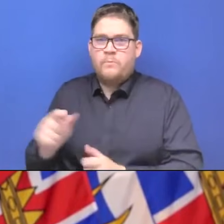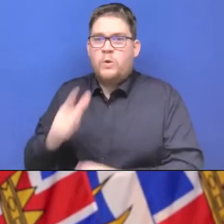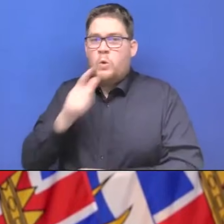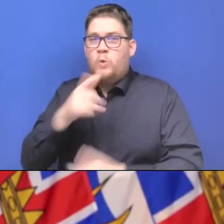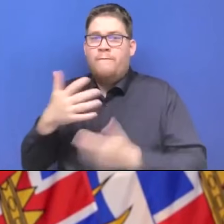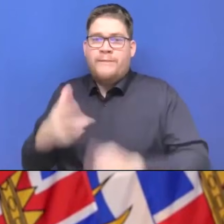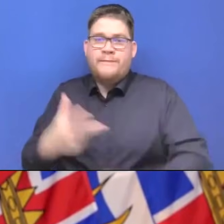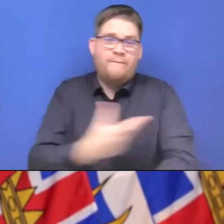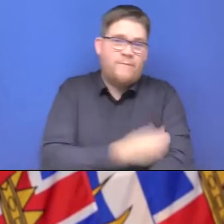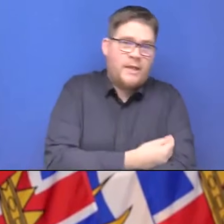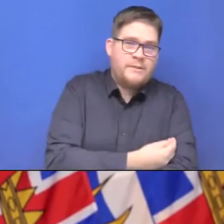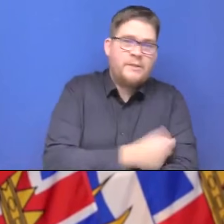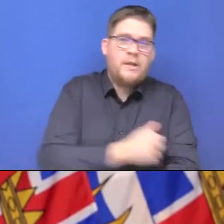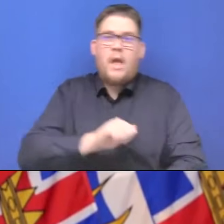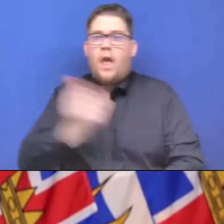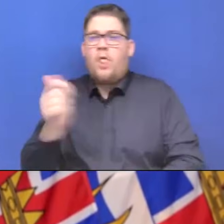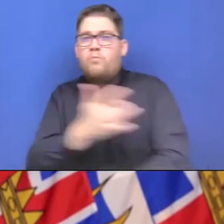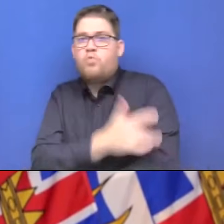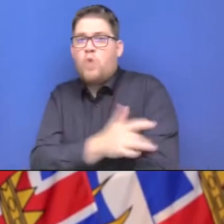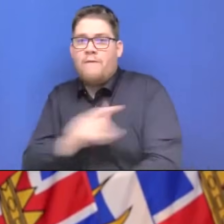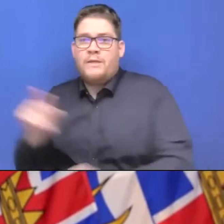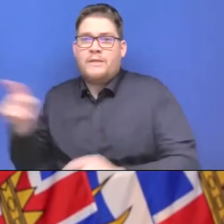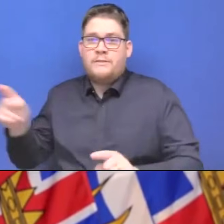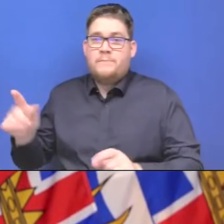Columbia, but fully vaccinated